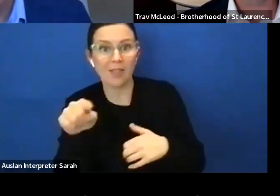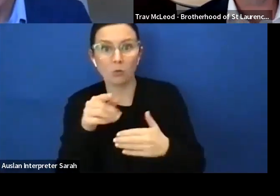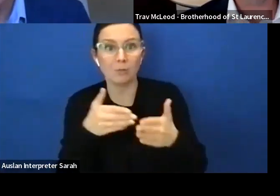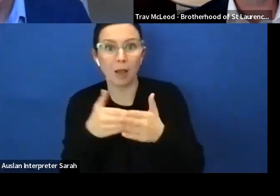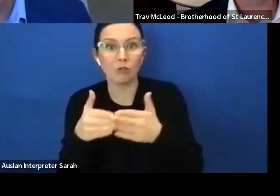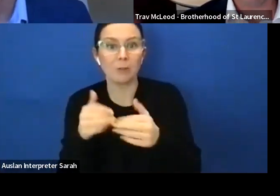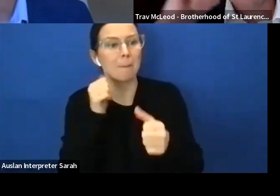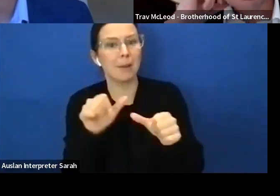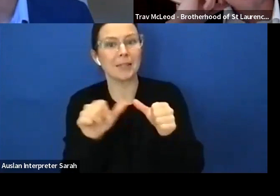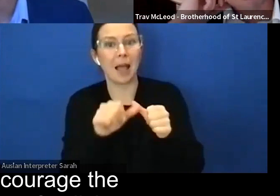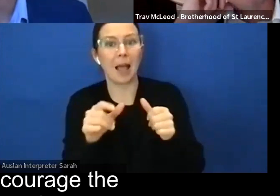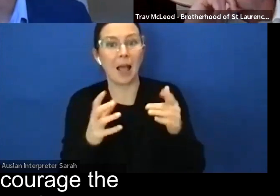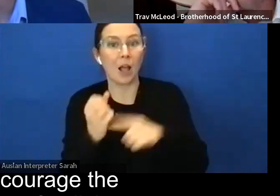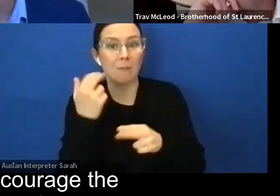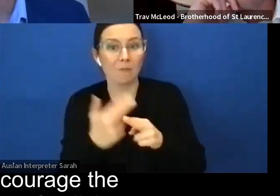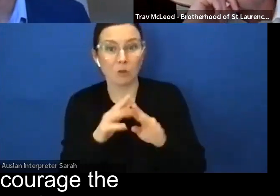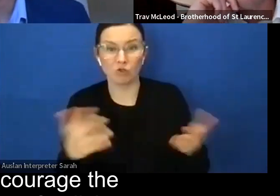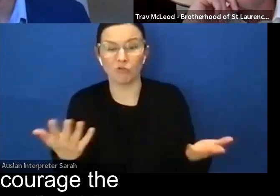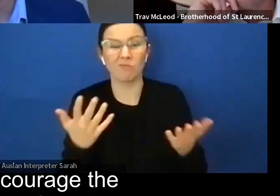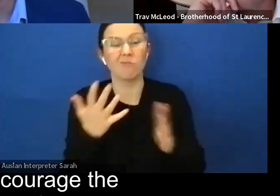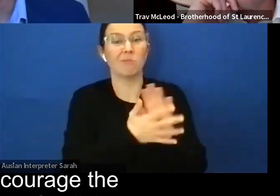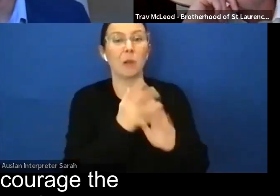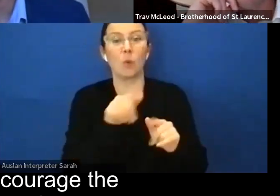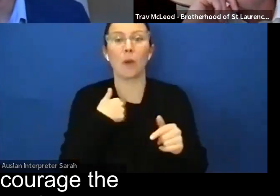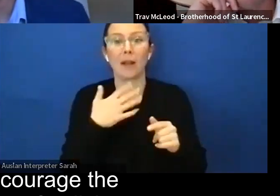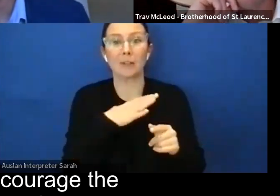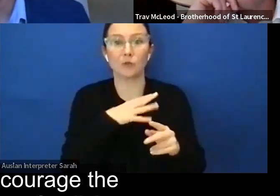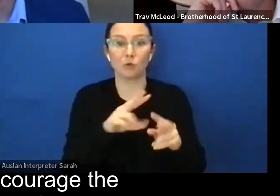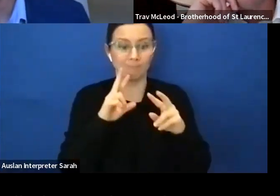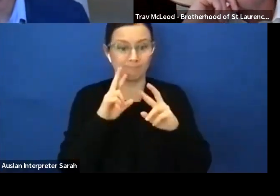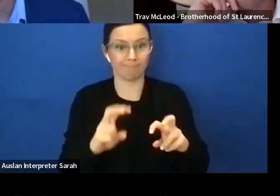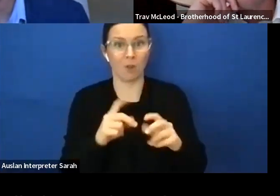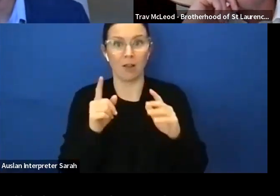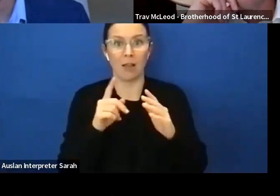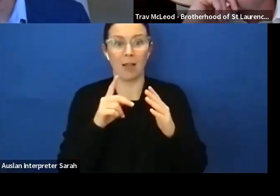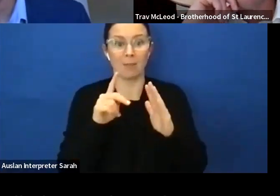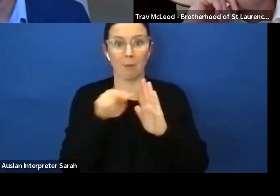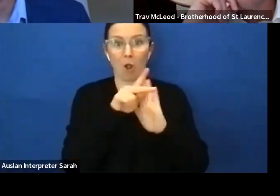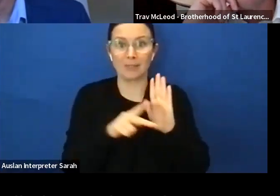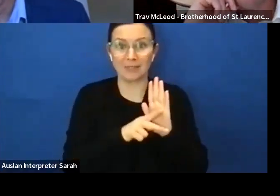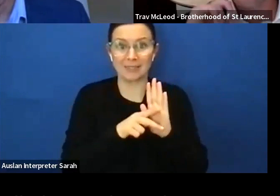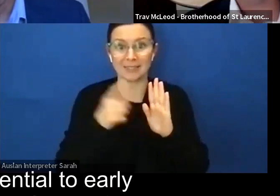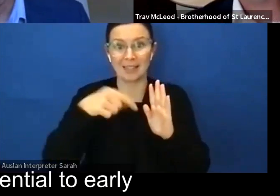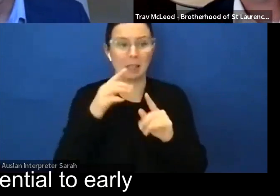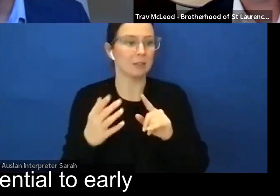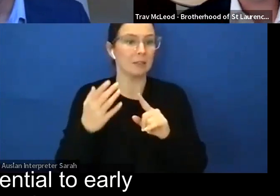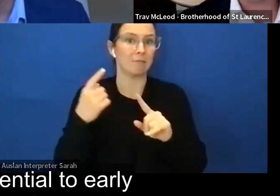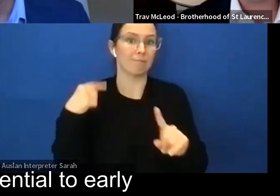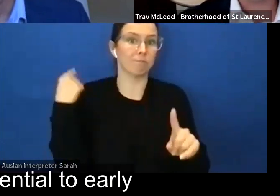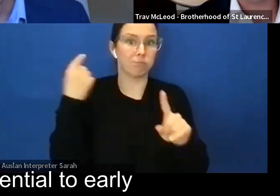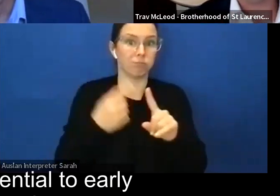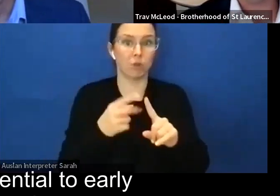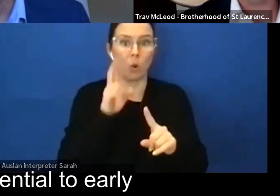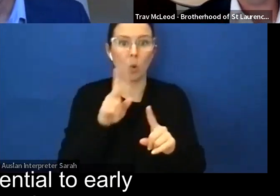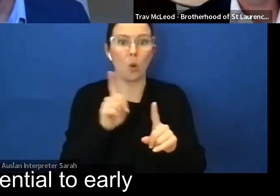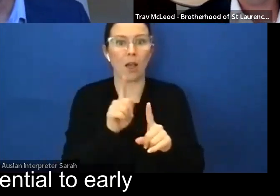children? We must encourage the re-examination of policies that have historically been viewed as